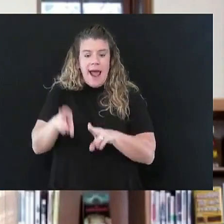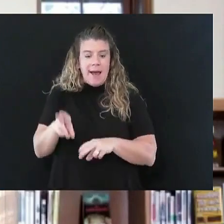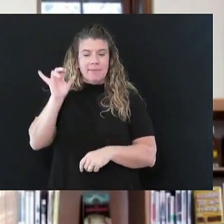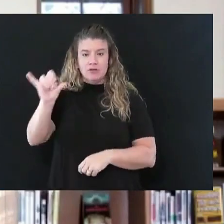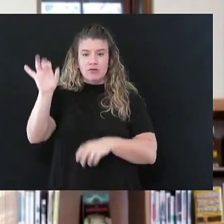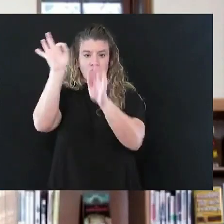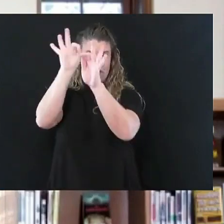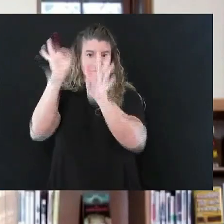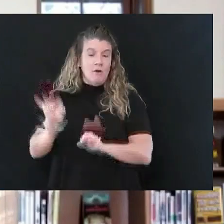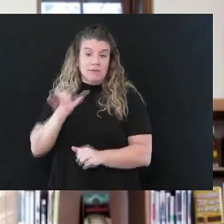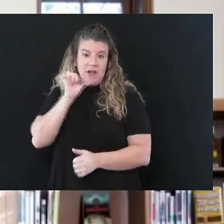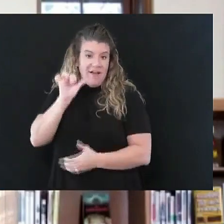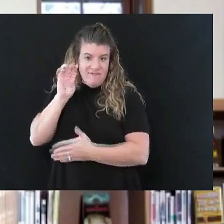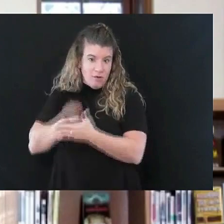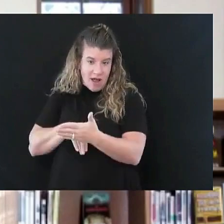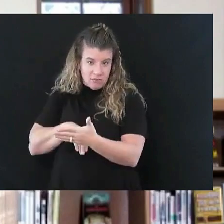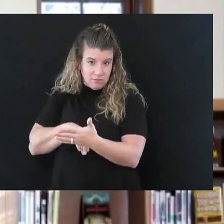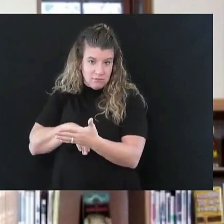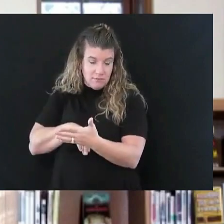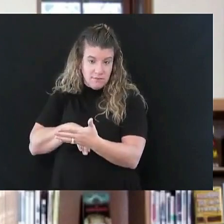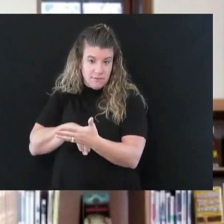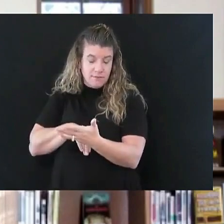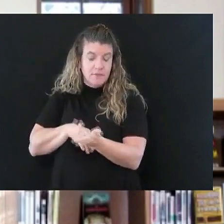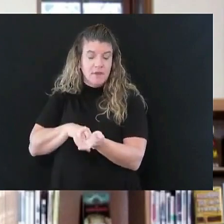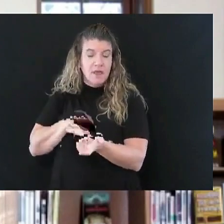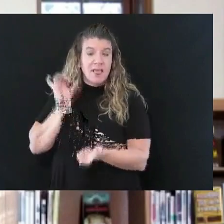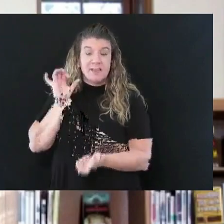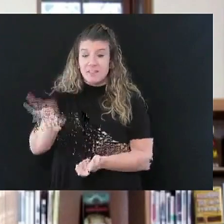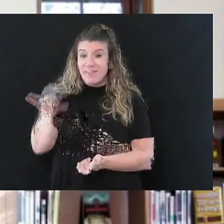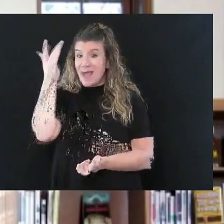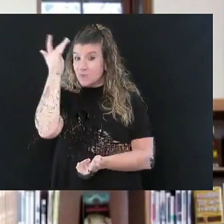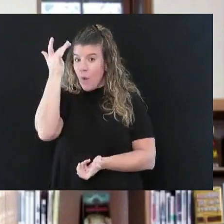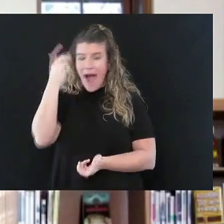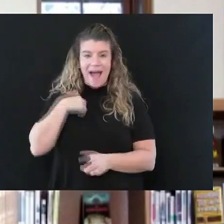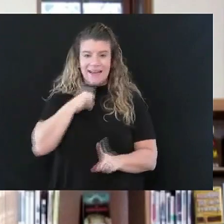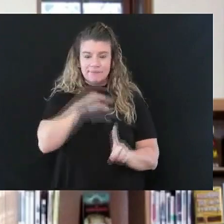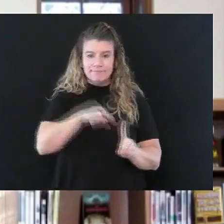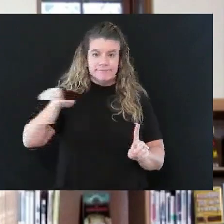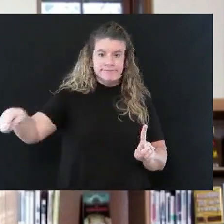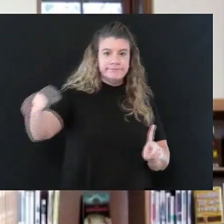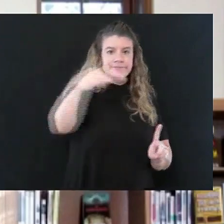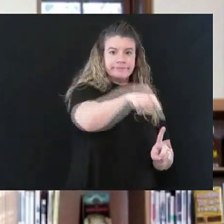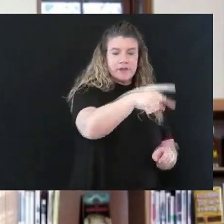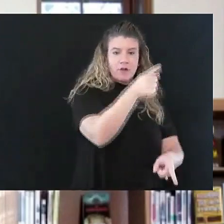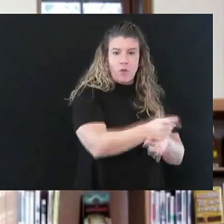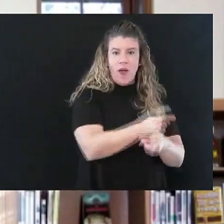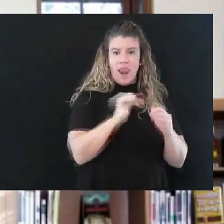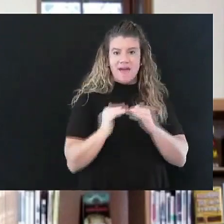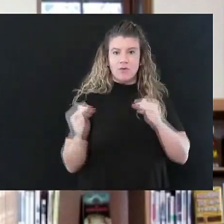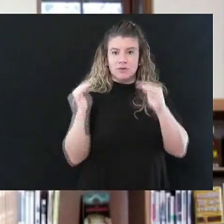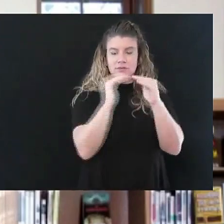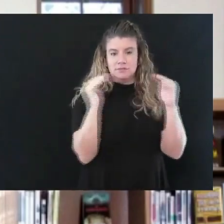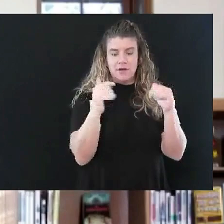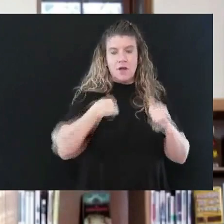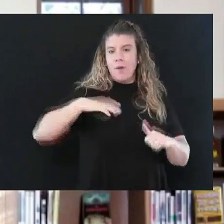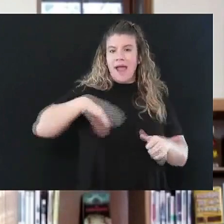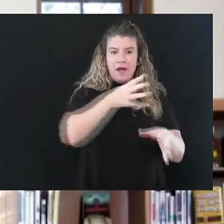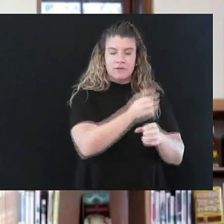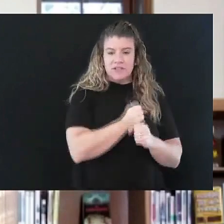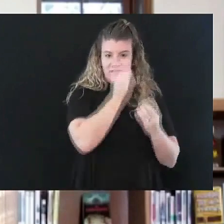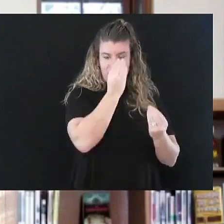filled out. And that is why it did not get to the health department level and then to us at our